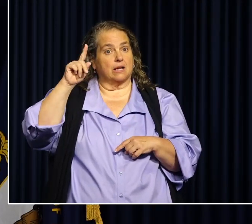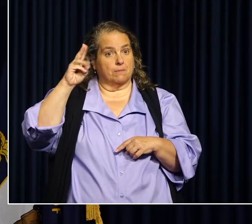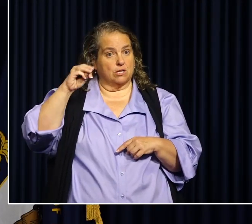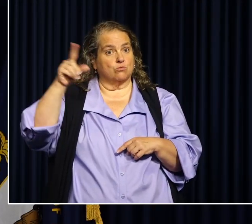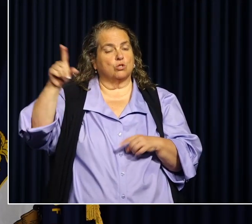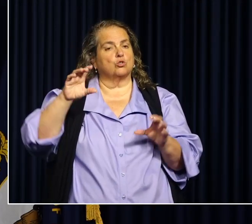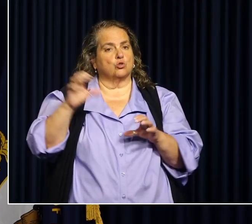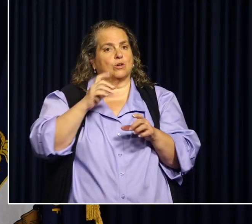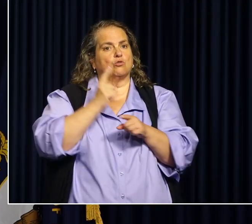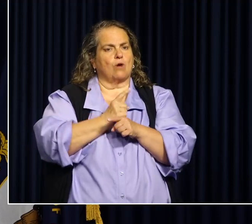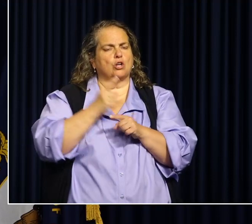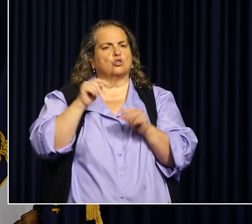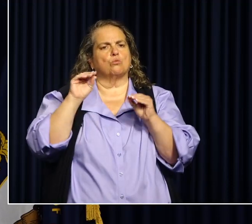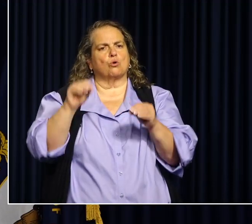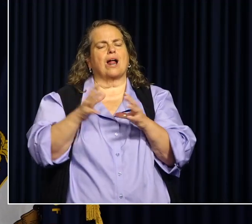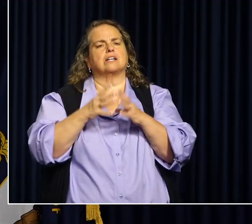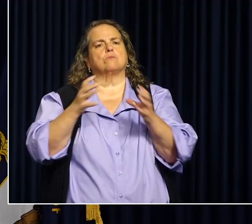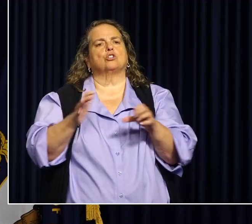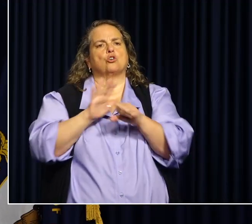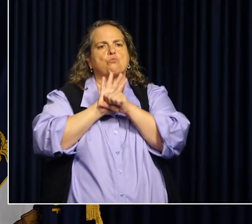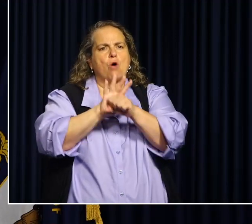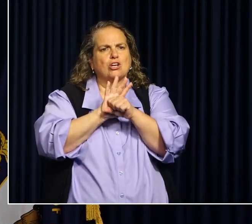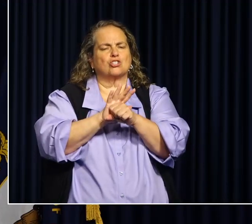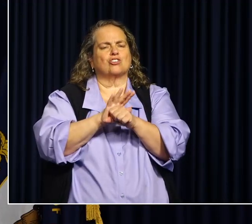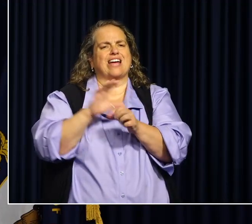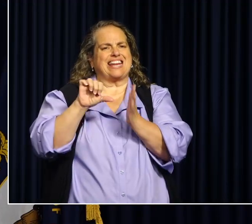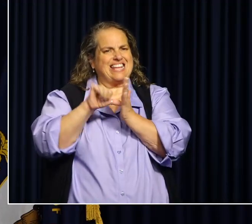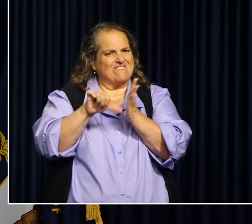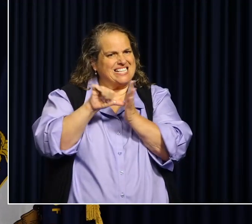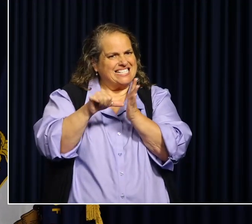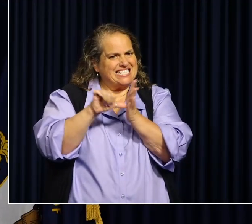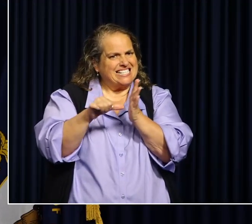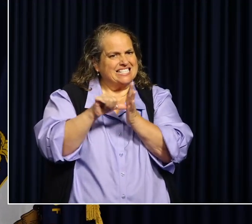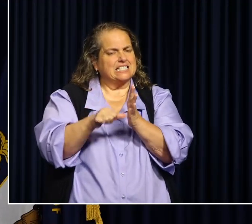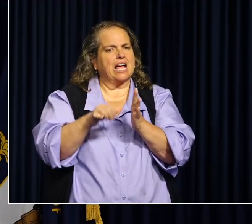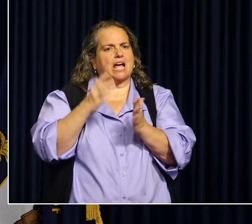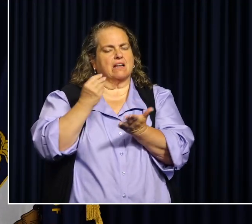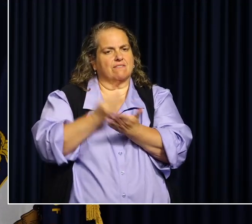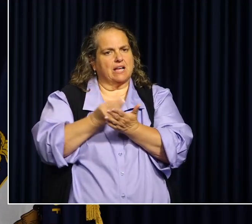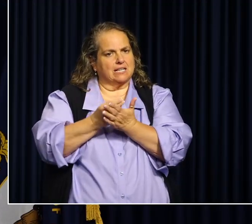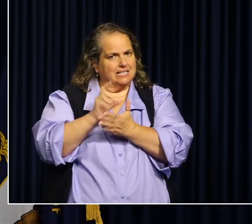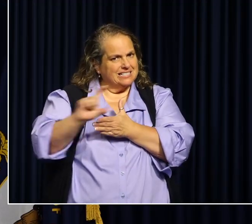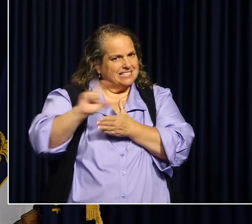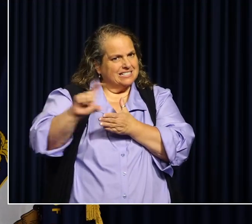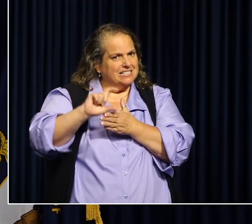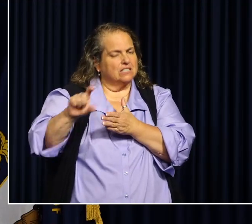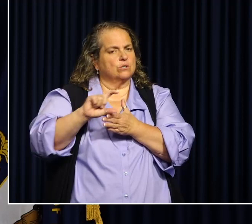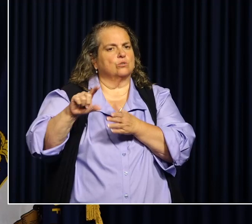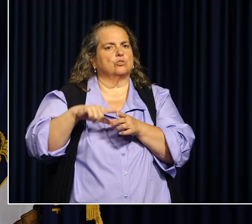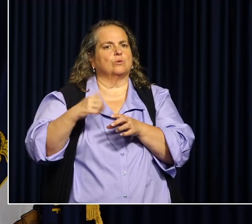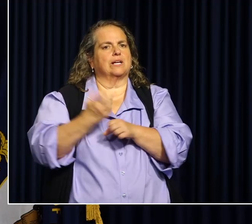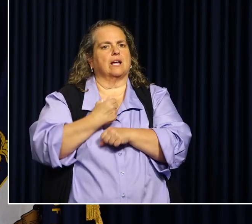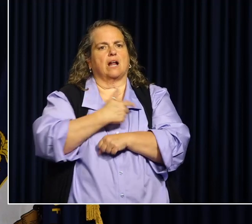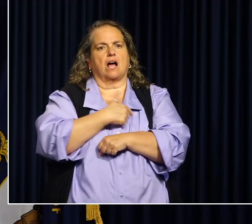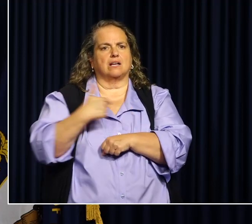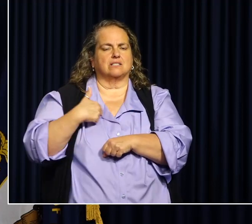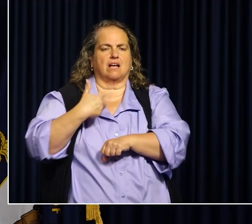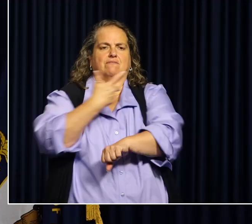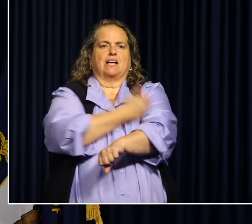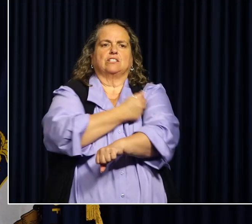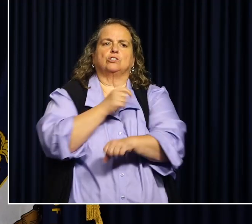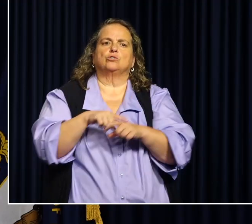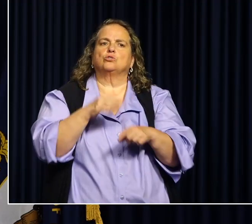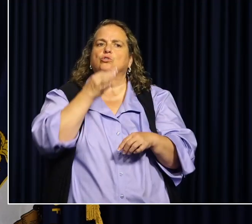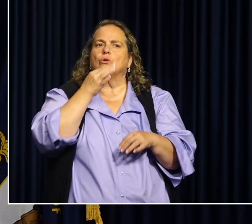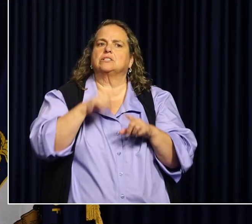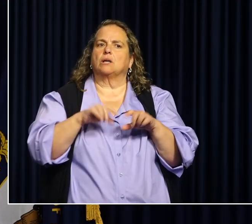put as much pressure and as much emphasis and maybe even funding behind getting us a vaccine as soon as